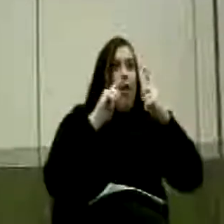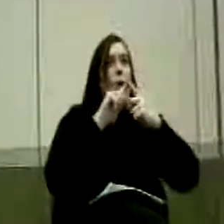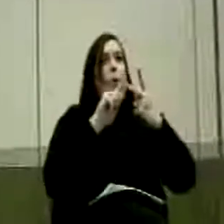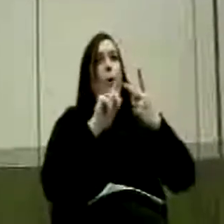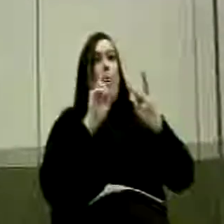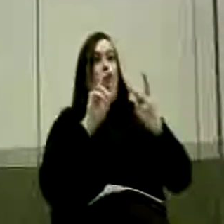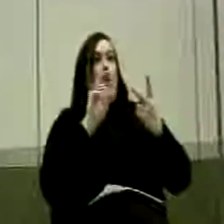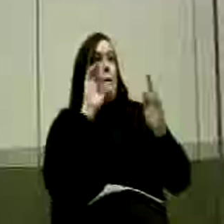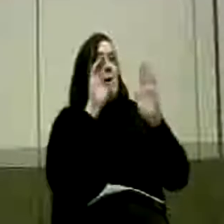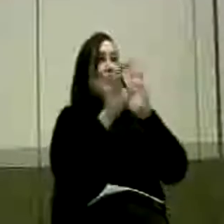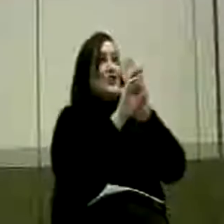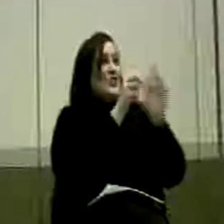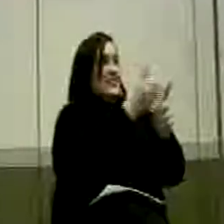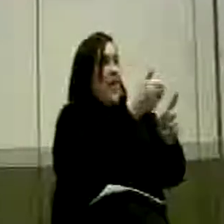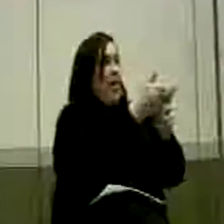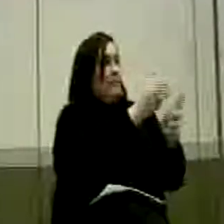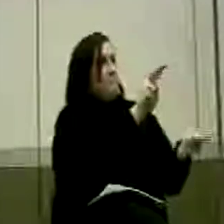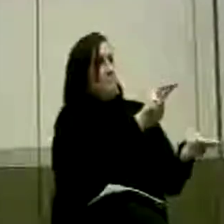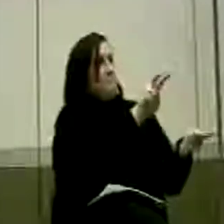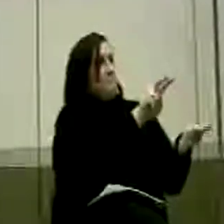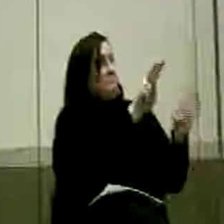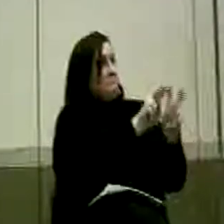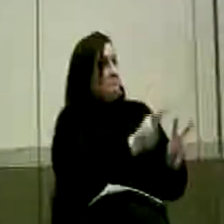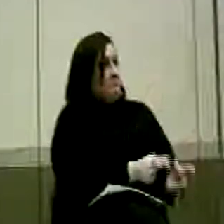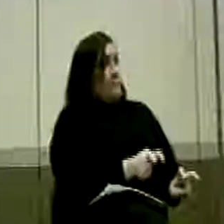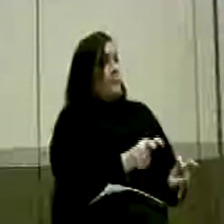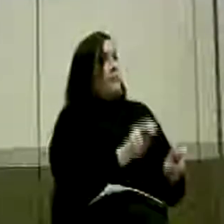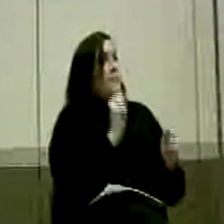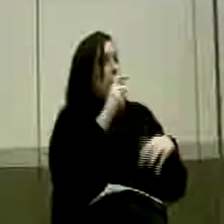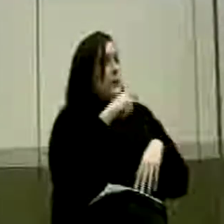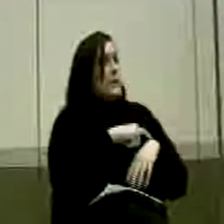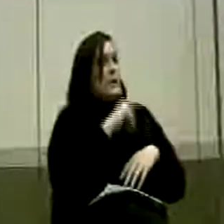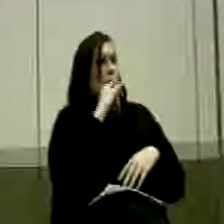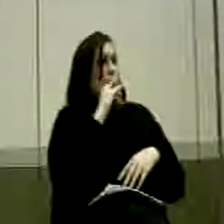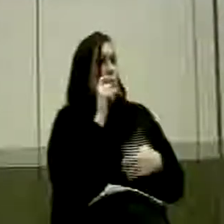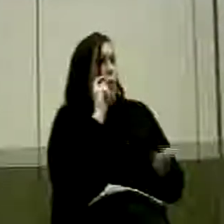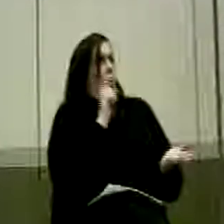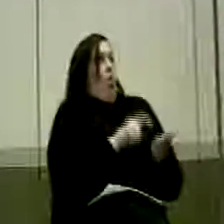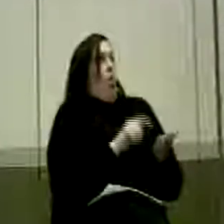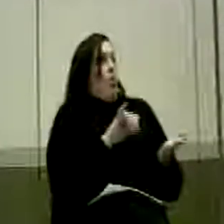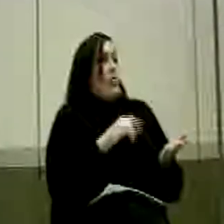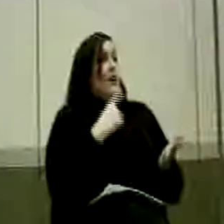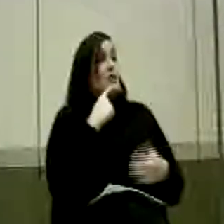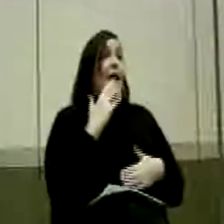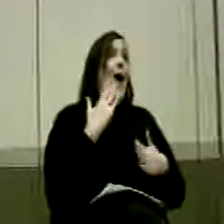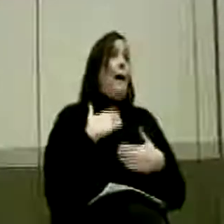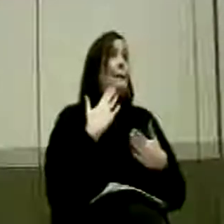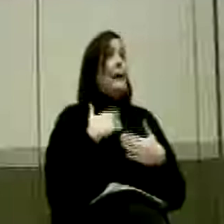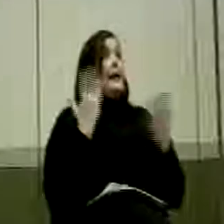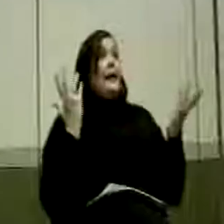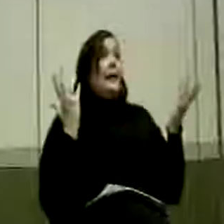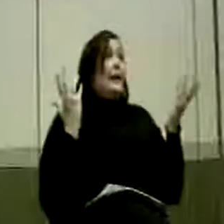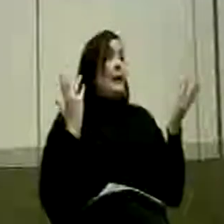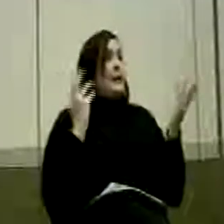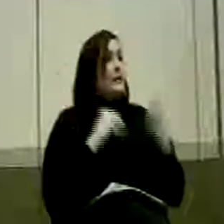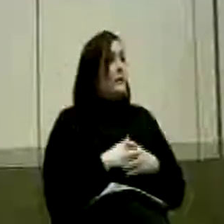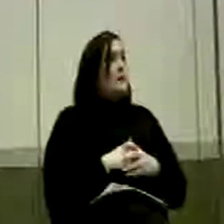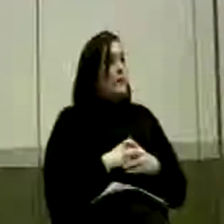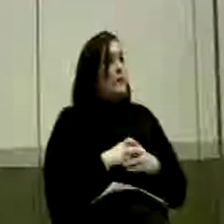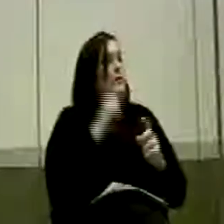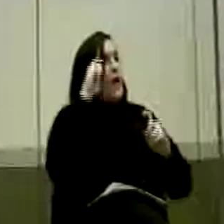even in a picture, and then we see that a lot of times students are picking up on those cues